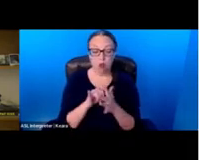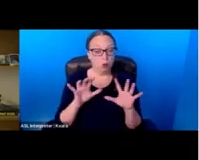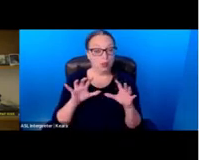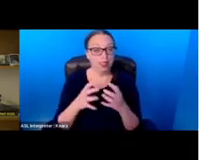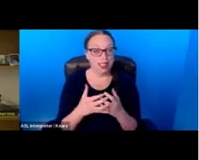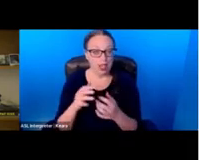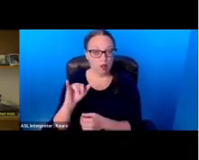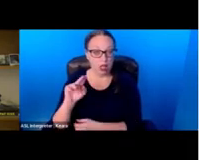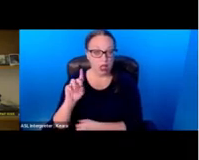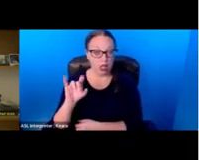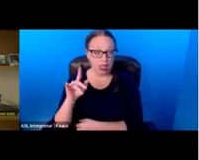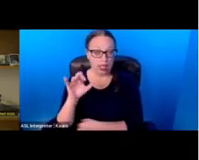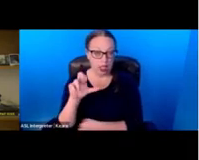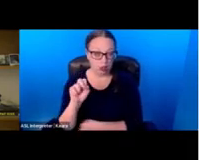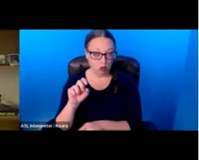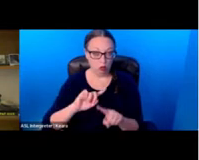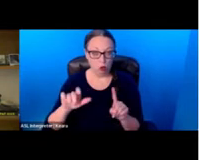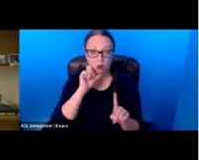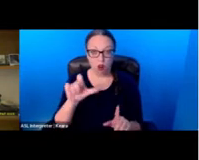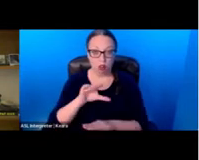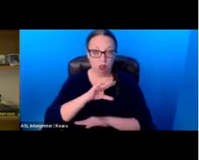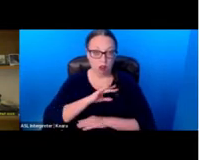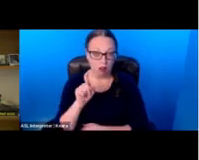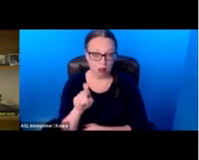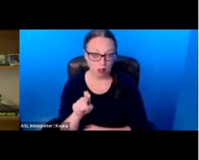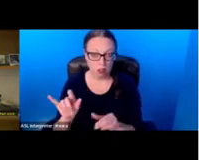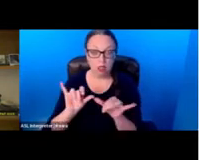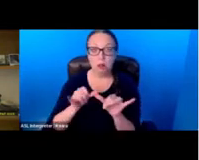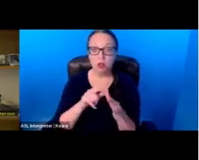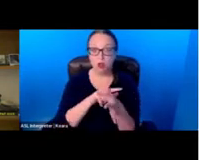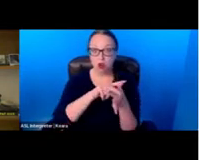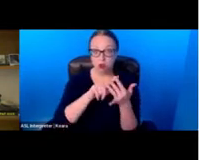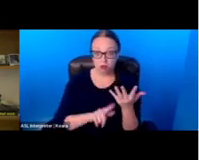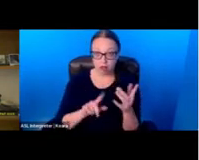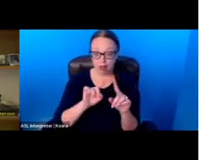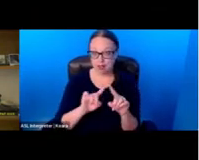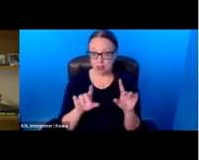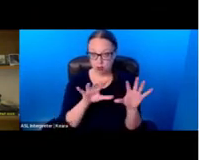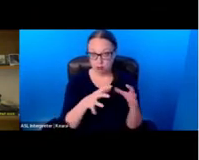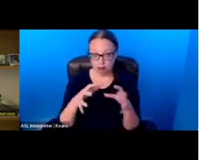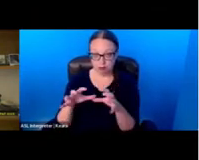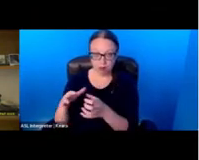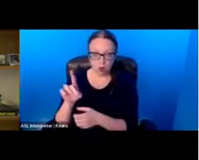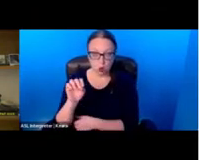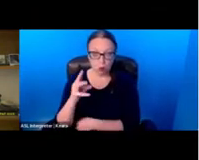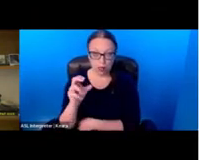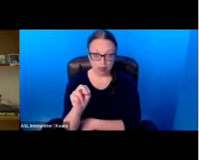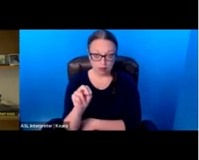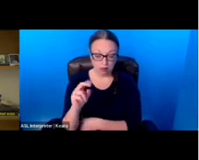indicators for unmet need measured across five different domains. The first